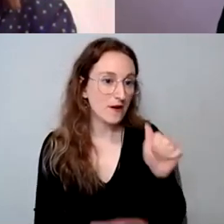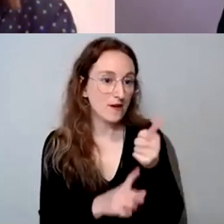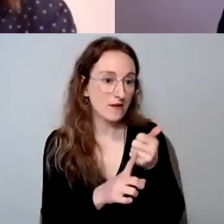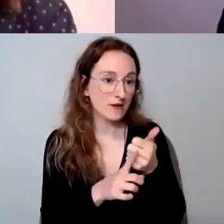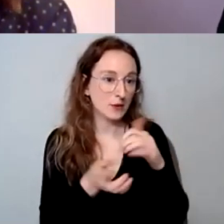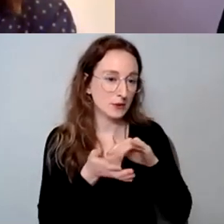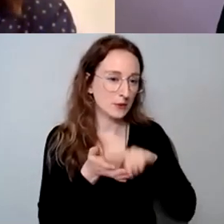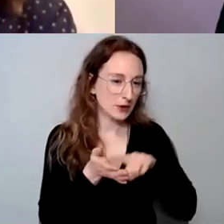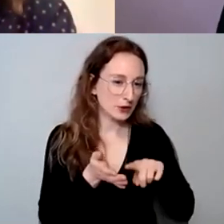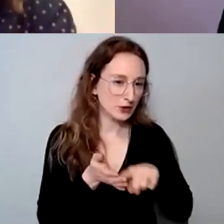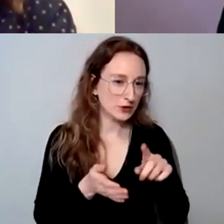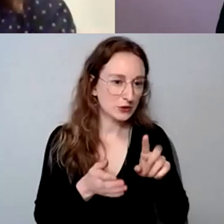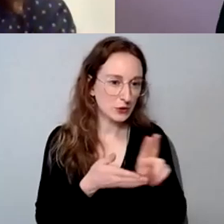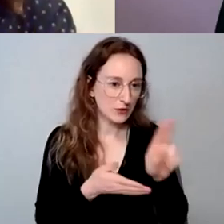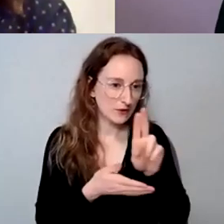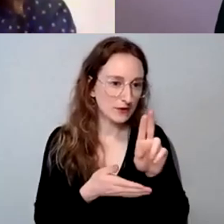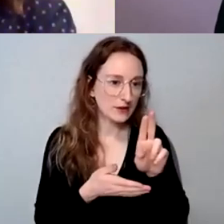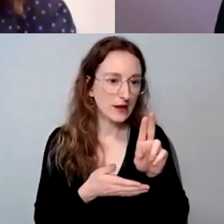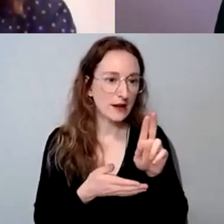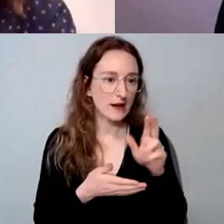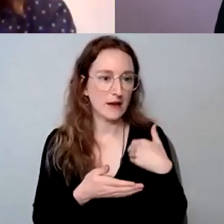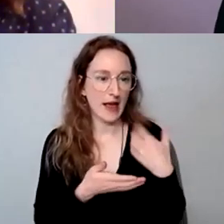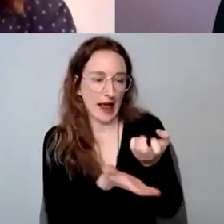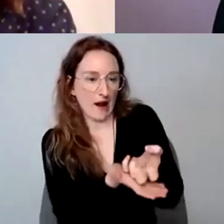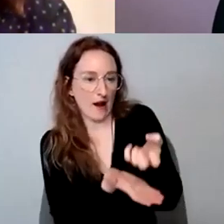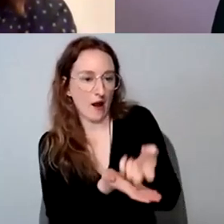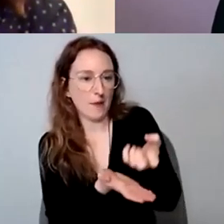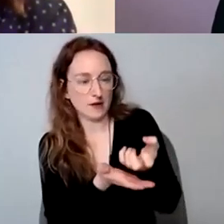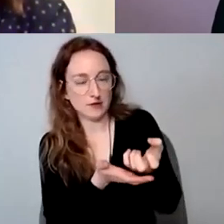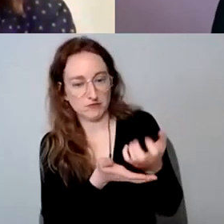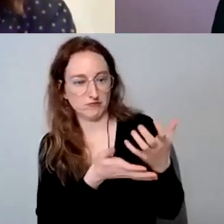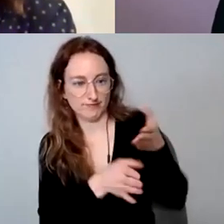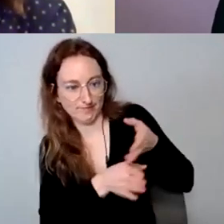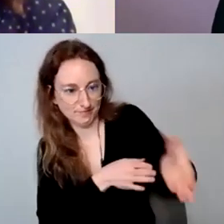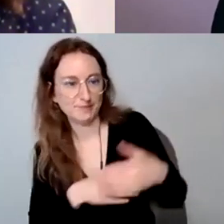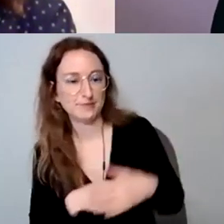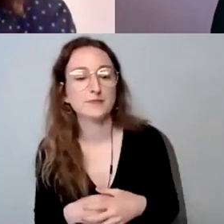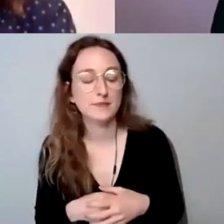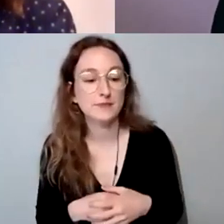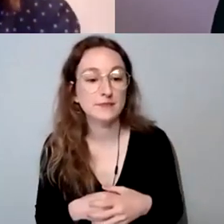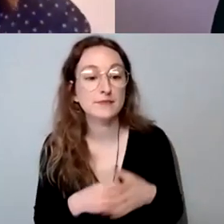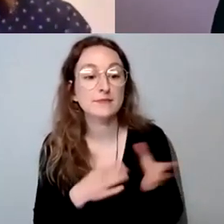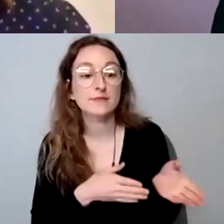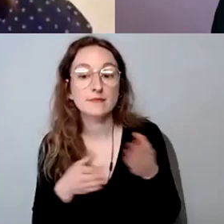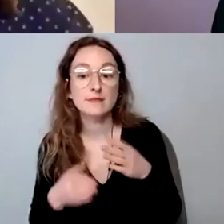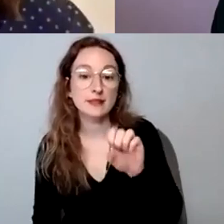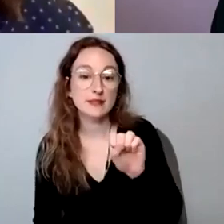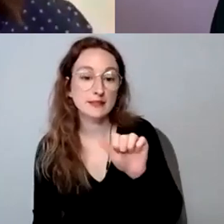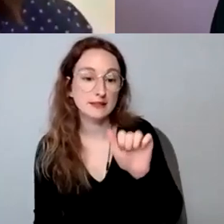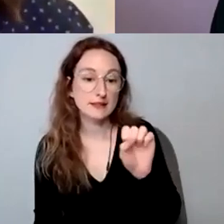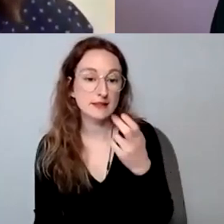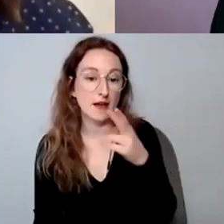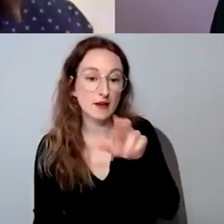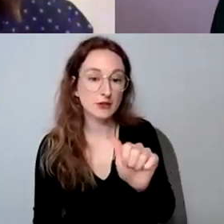Higher School of Economics in Moscow. Next, we have Sasha, who's a PhD candidate in media, culture, and